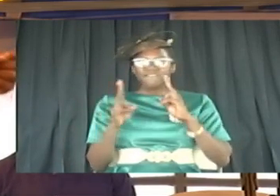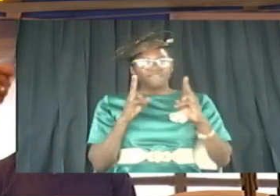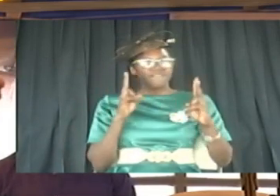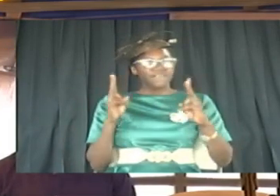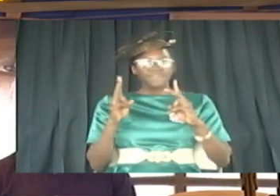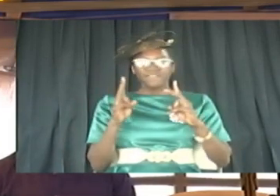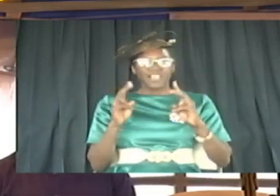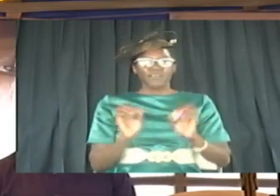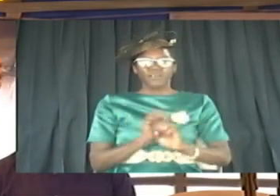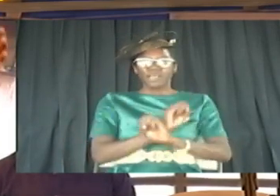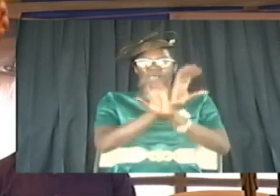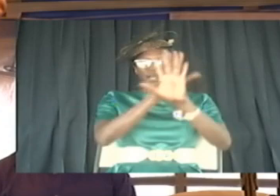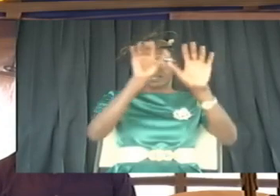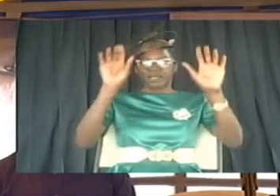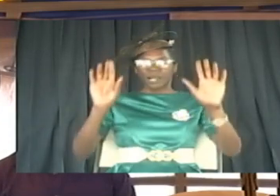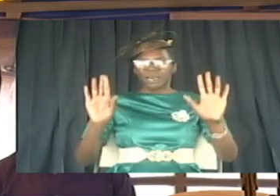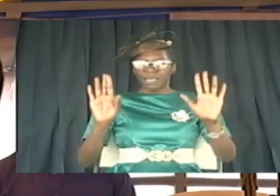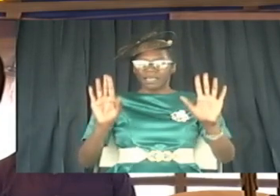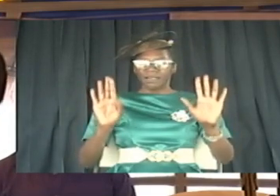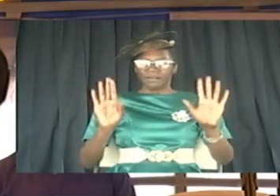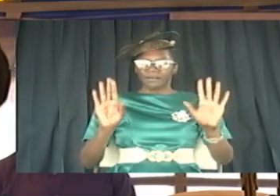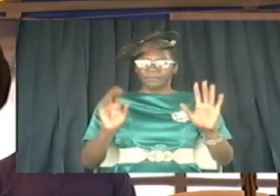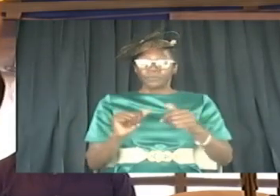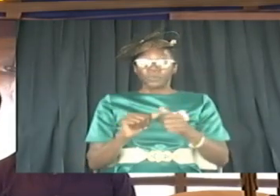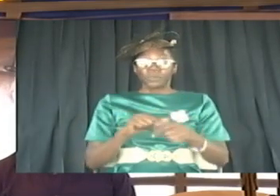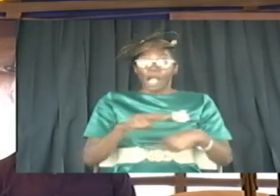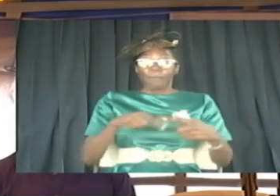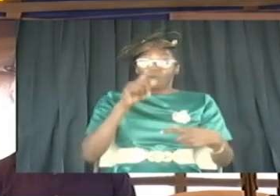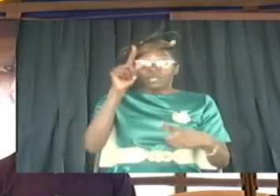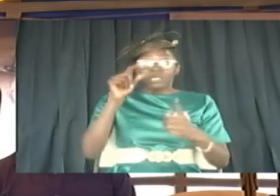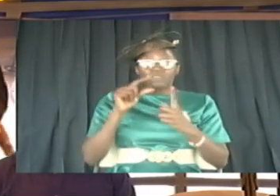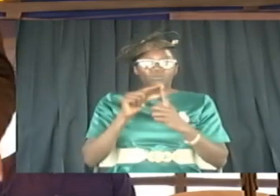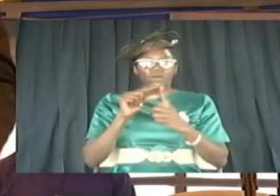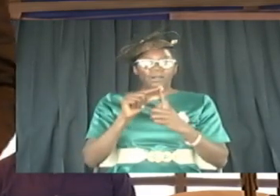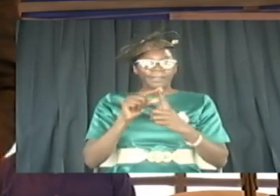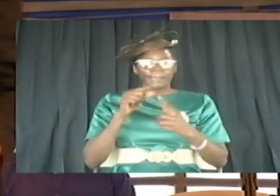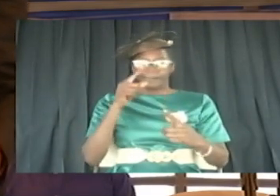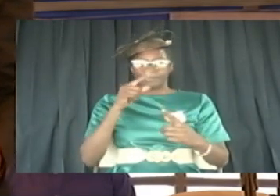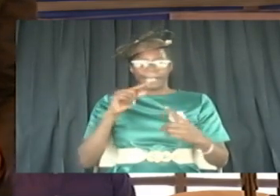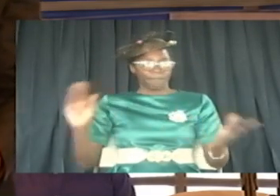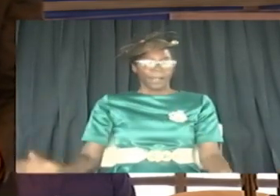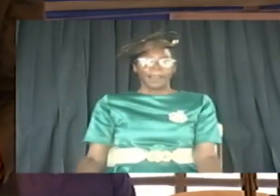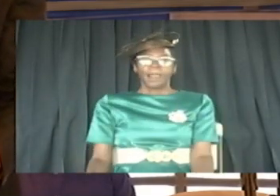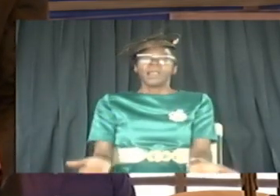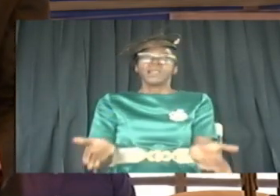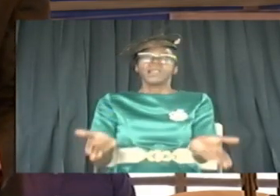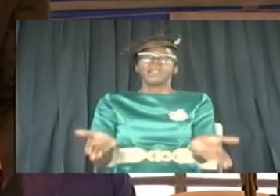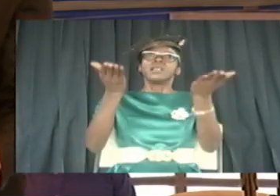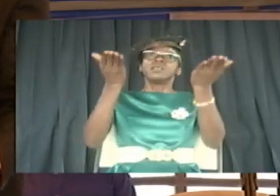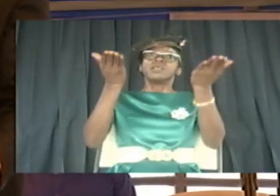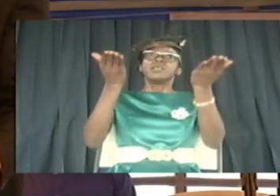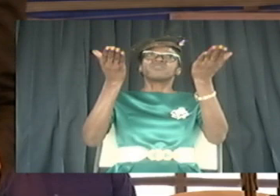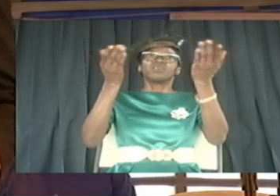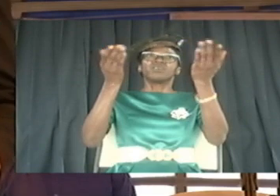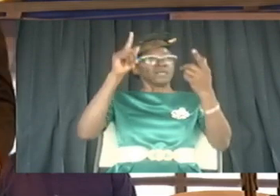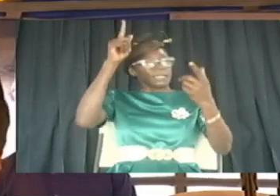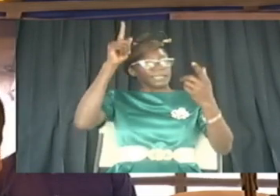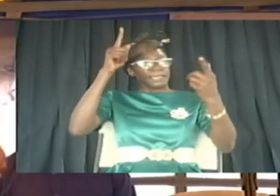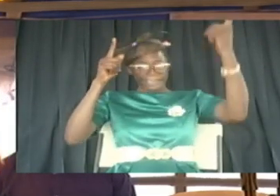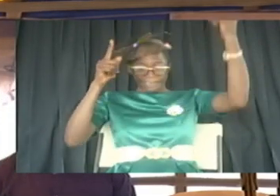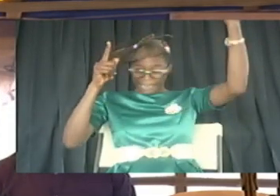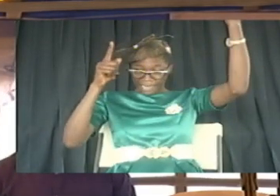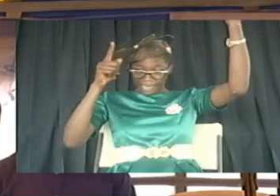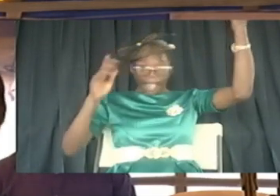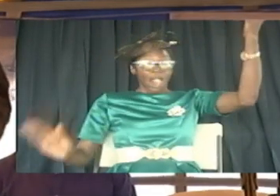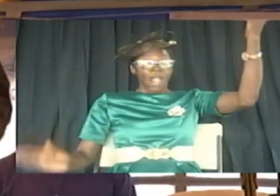about his word. He said, I elevate my word even above